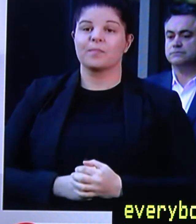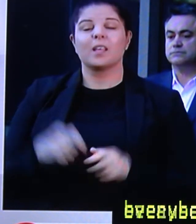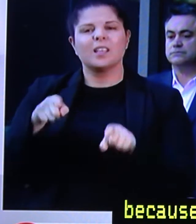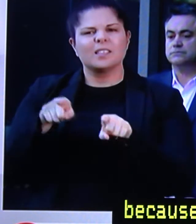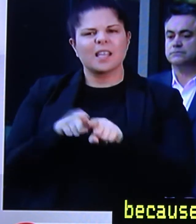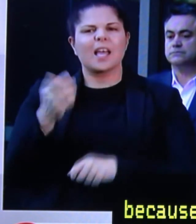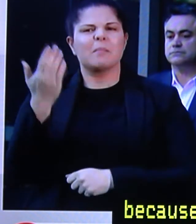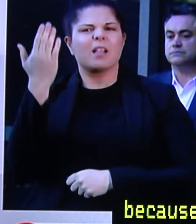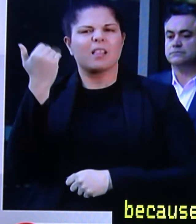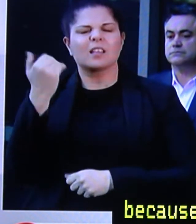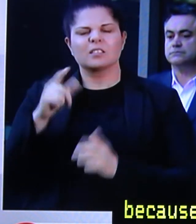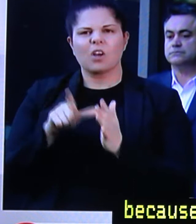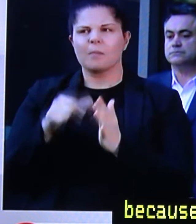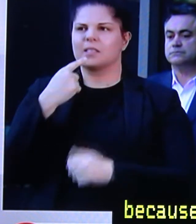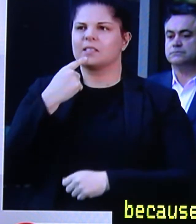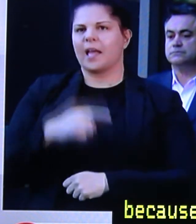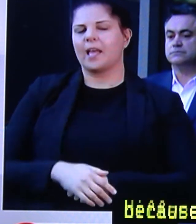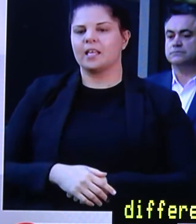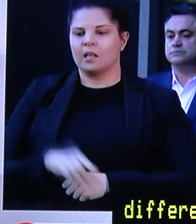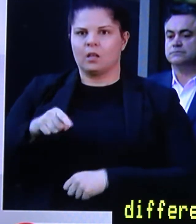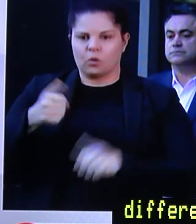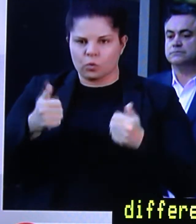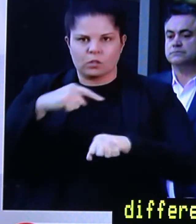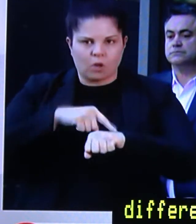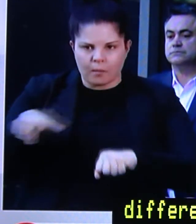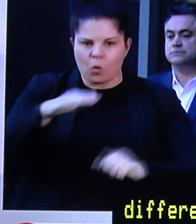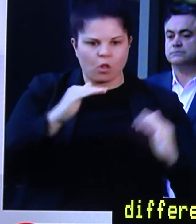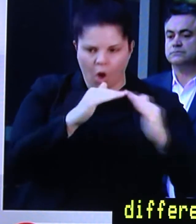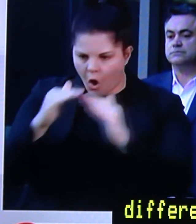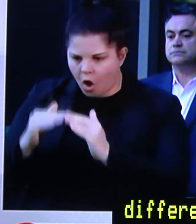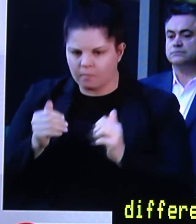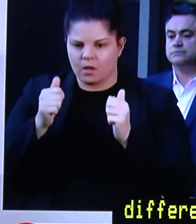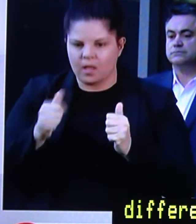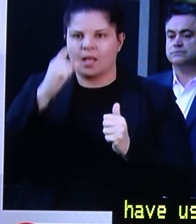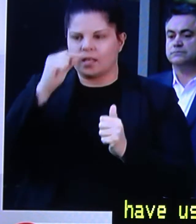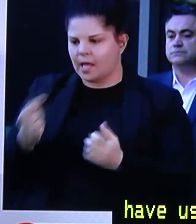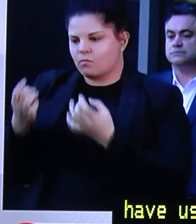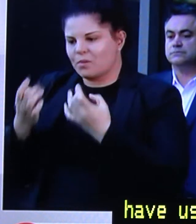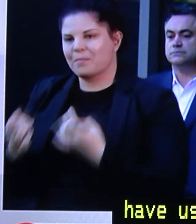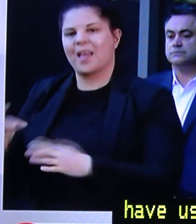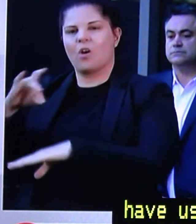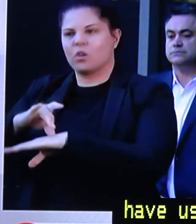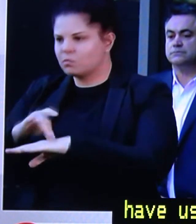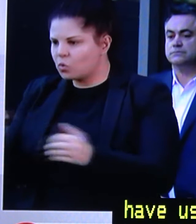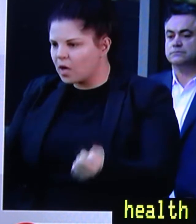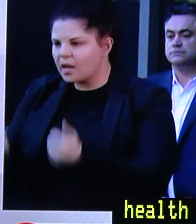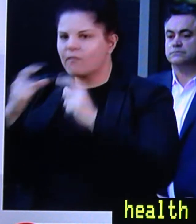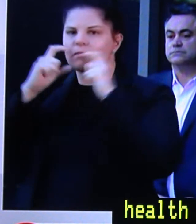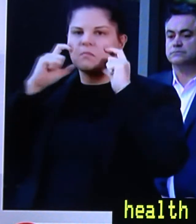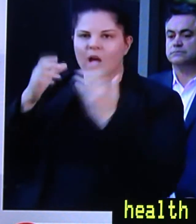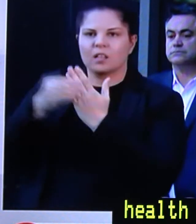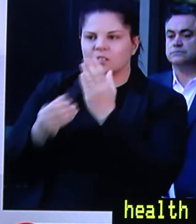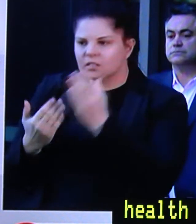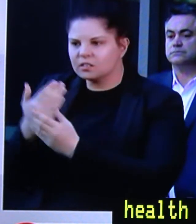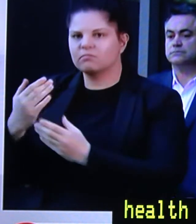used this time to build up our health system, to build up our health supplies, and I'm very pleased to announce today, and the Minister for Health will have more to